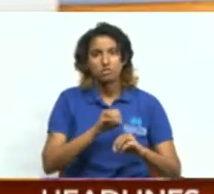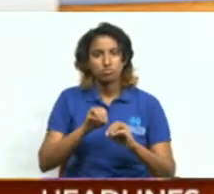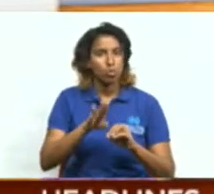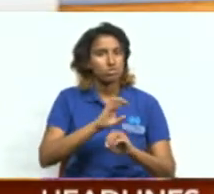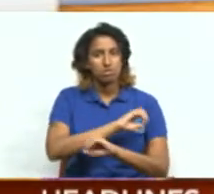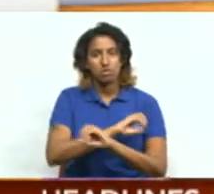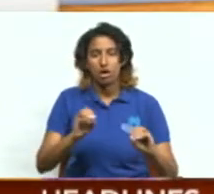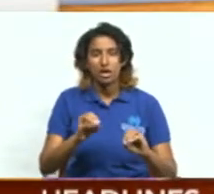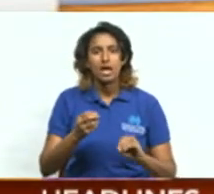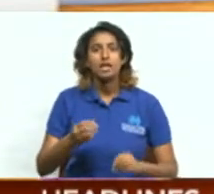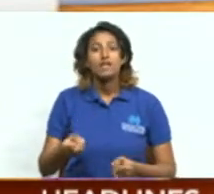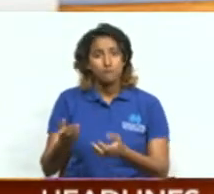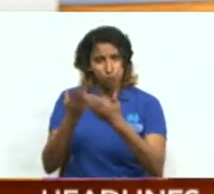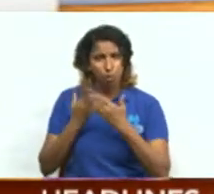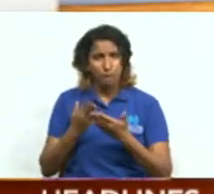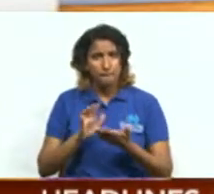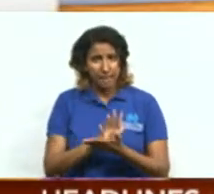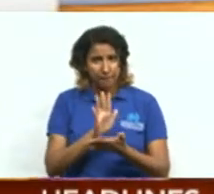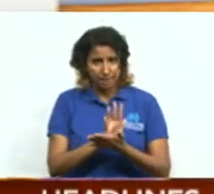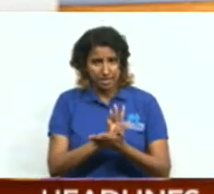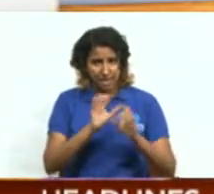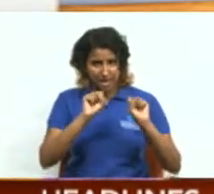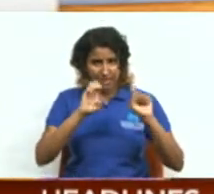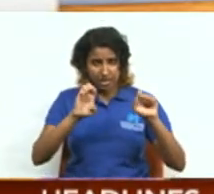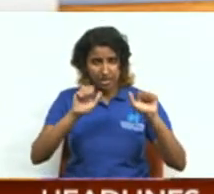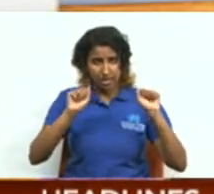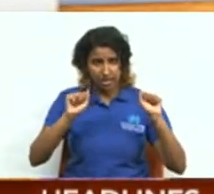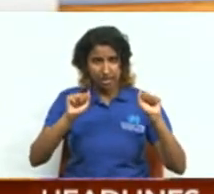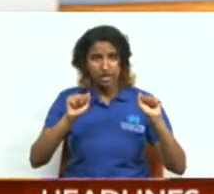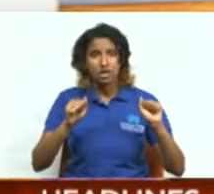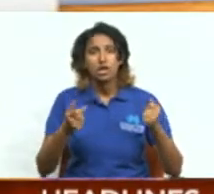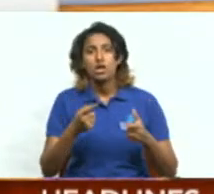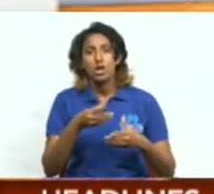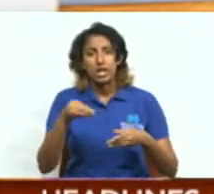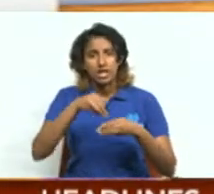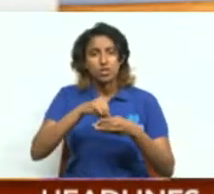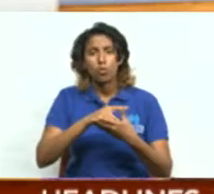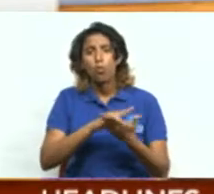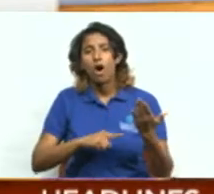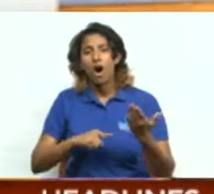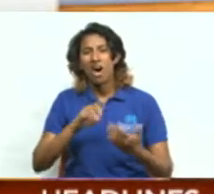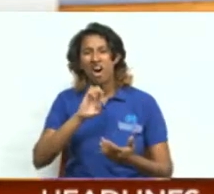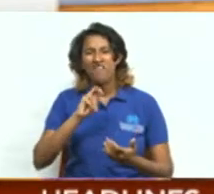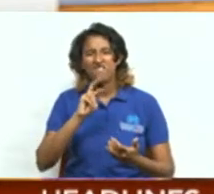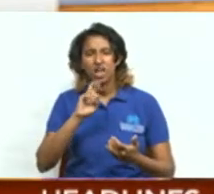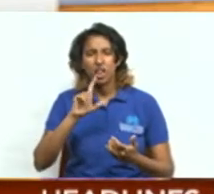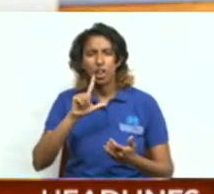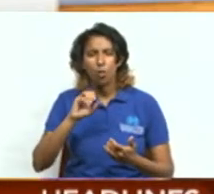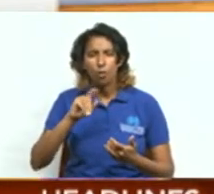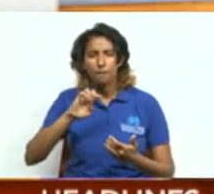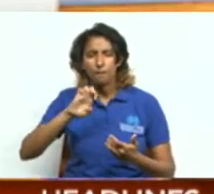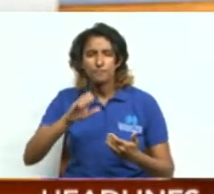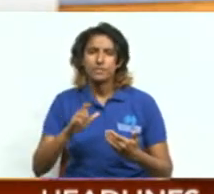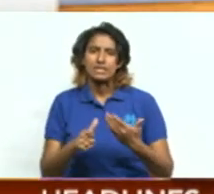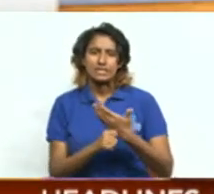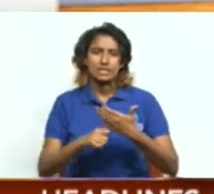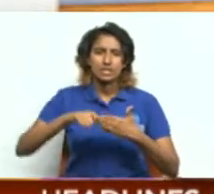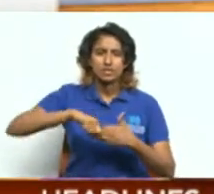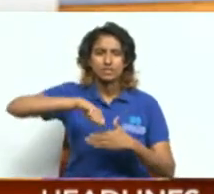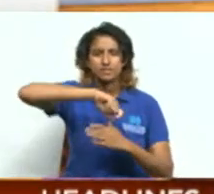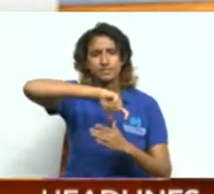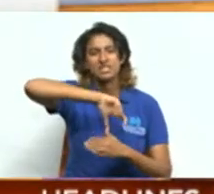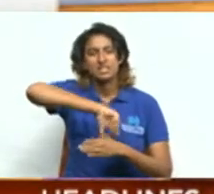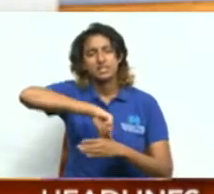examination papers are coming in sealed envelopes, three seals as a matter of fact, and the seals are only to be opened by